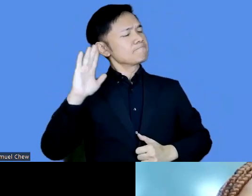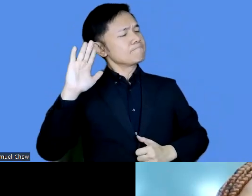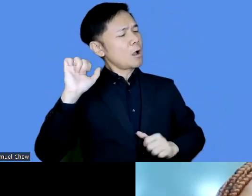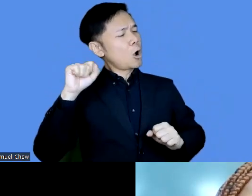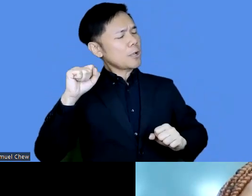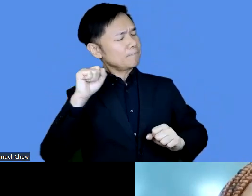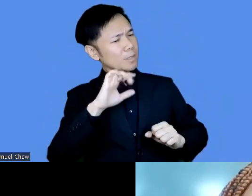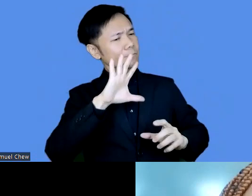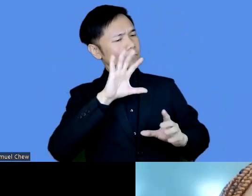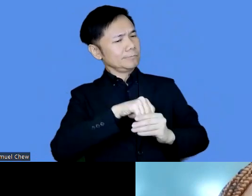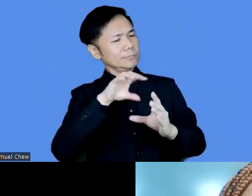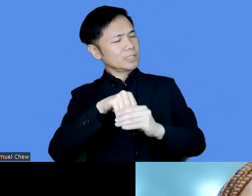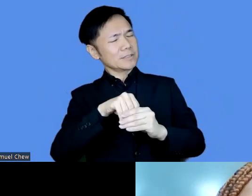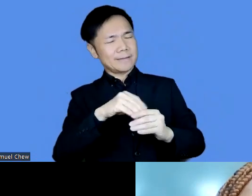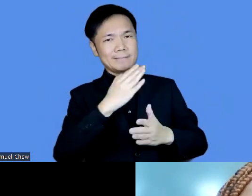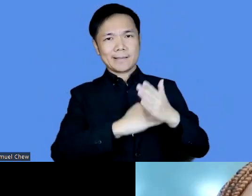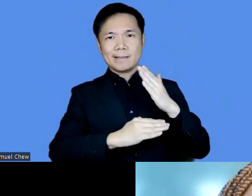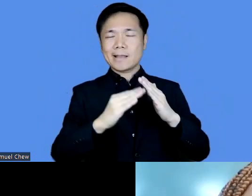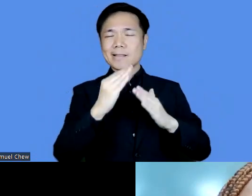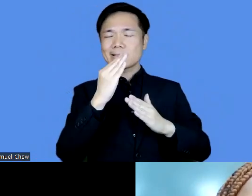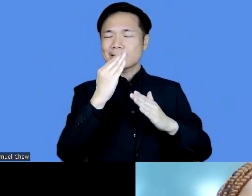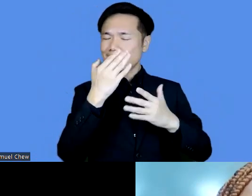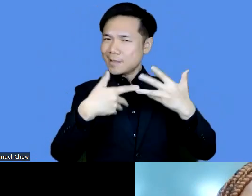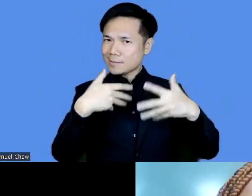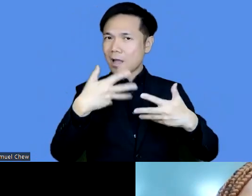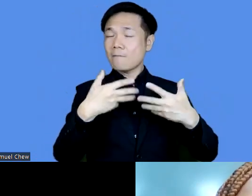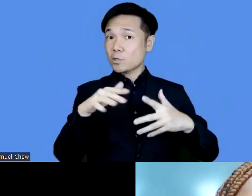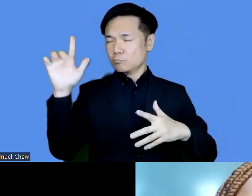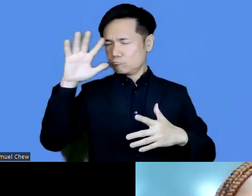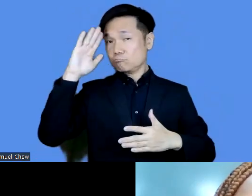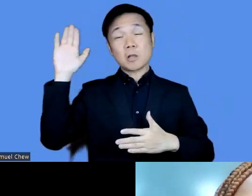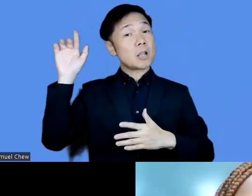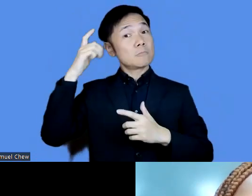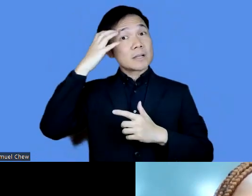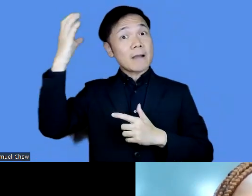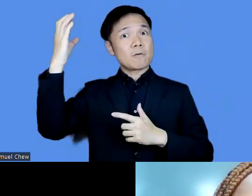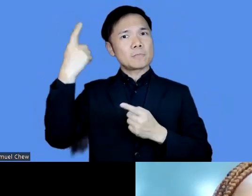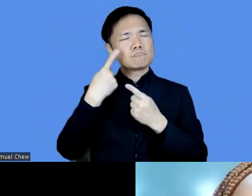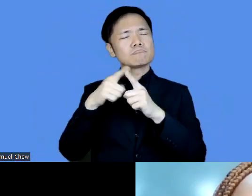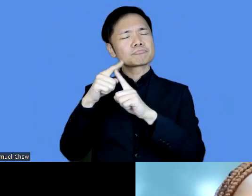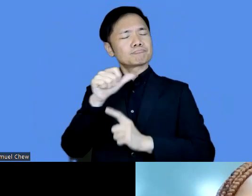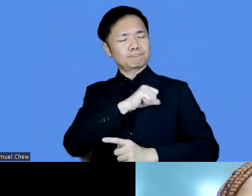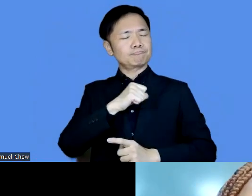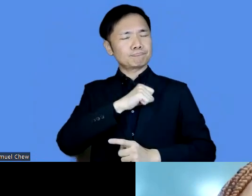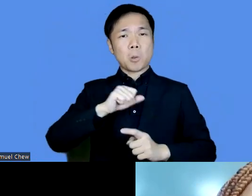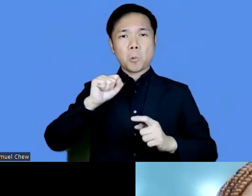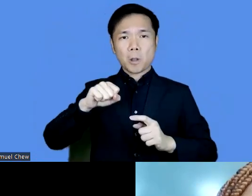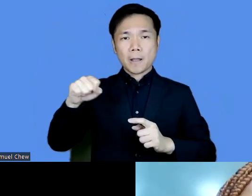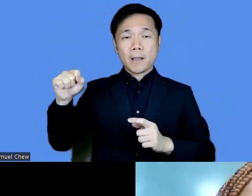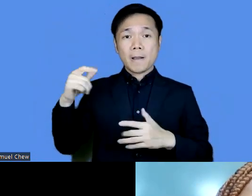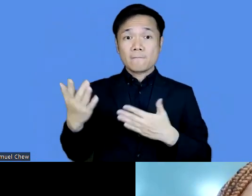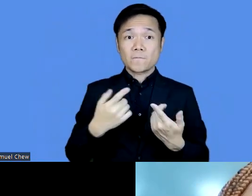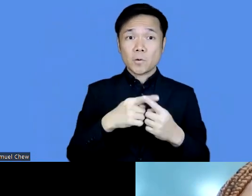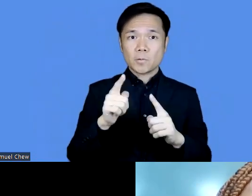Data Charter. And also it made various commitments on collecting data and using data on persons